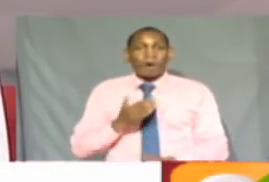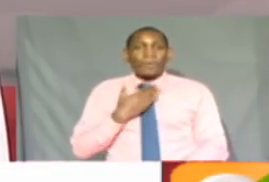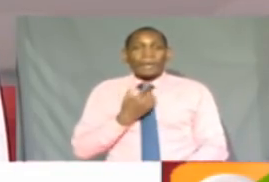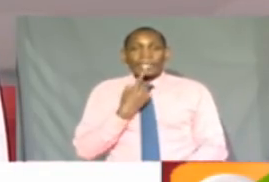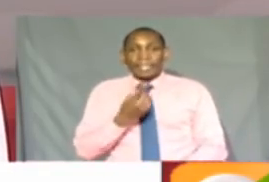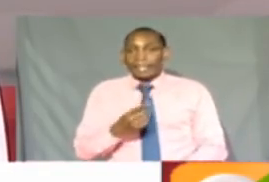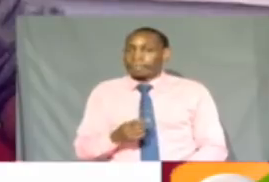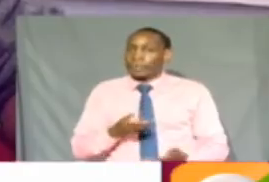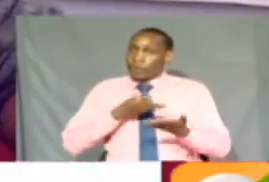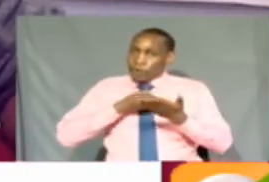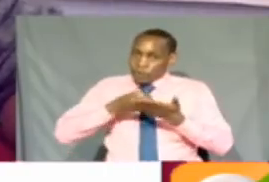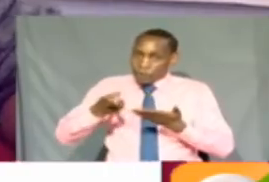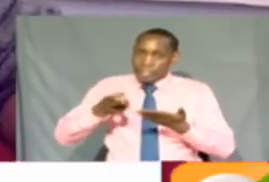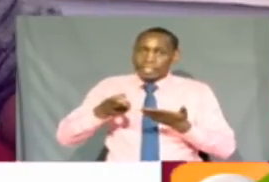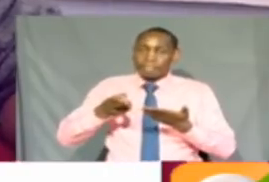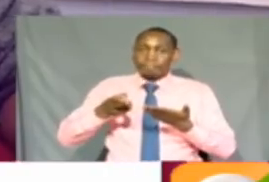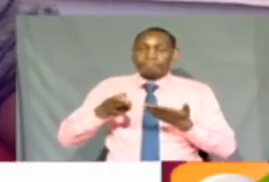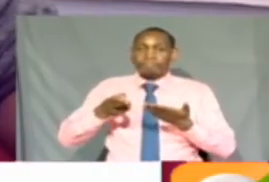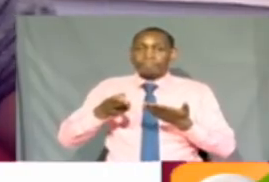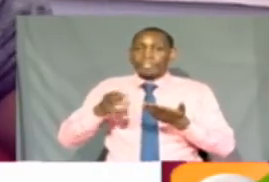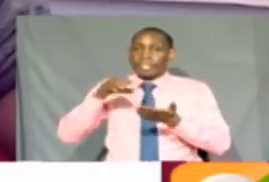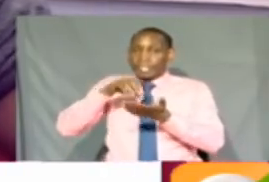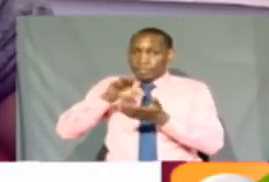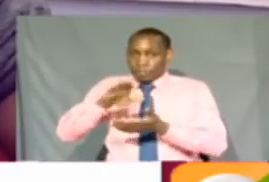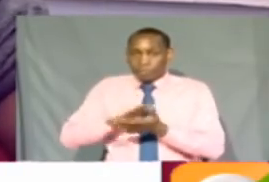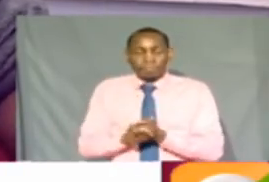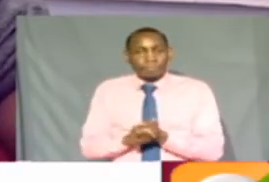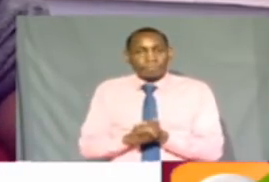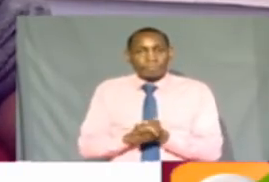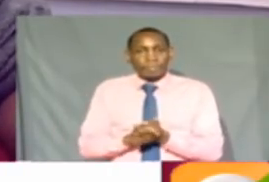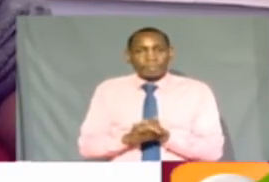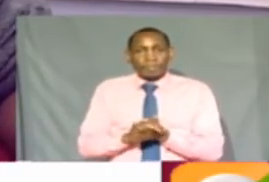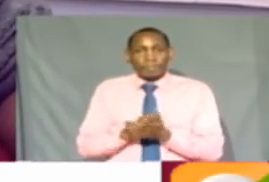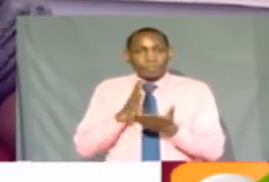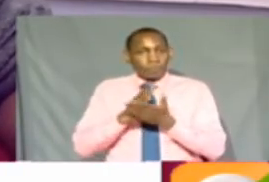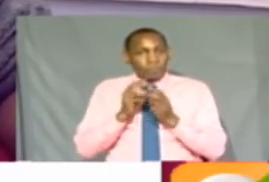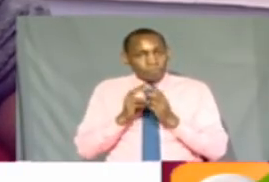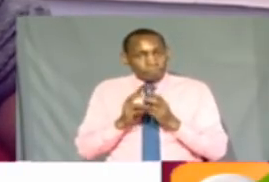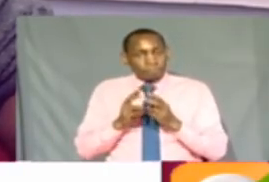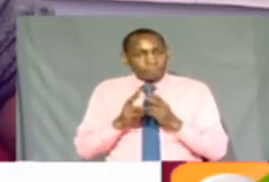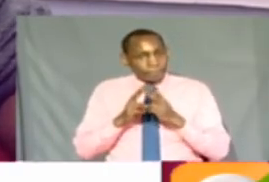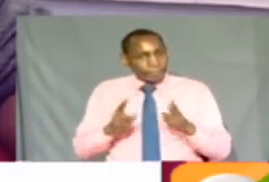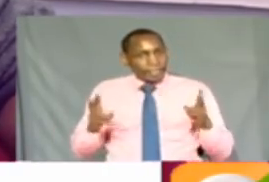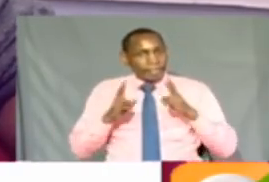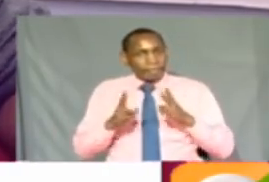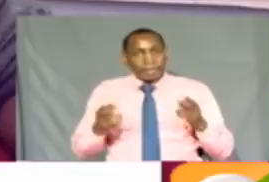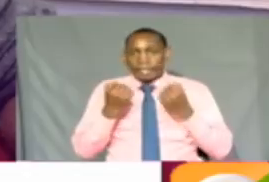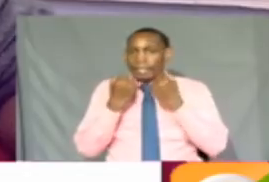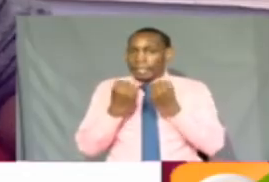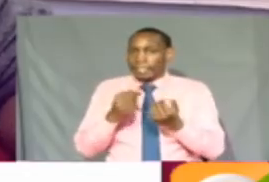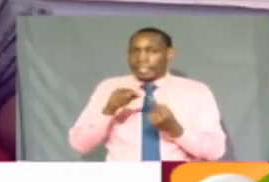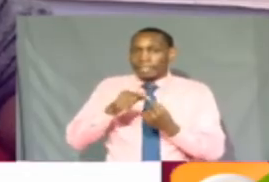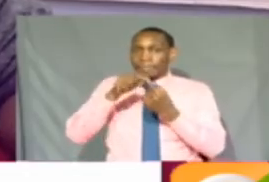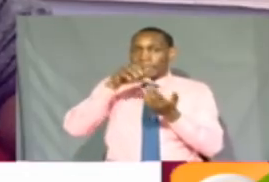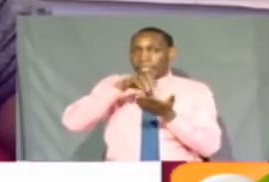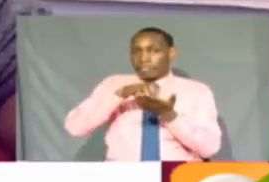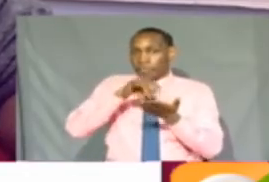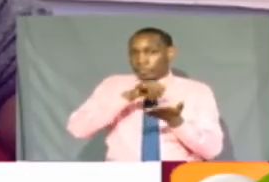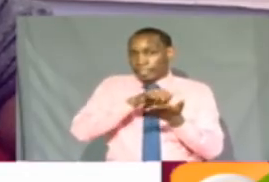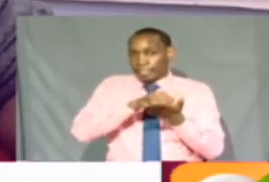that be honest about where you are. It will be very, very hard, especially in a situation like that where you're